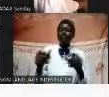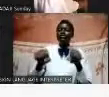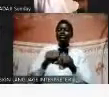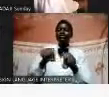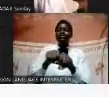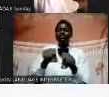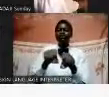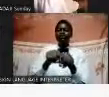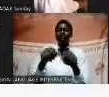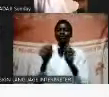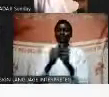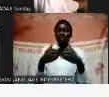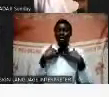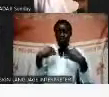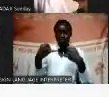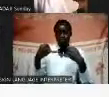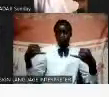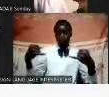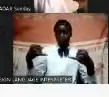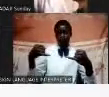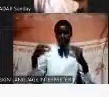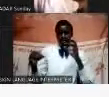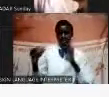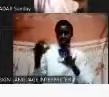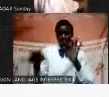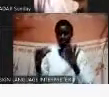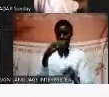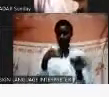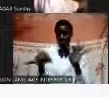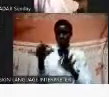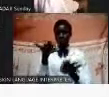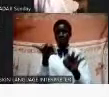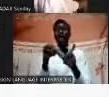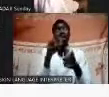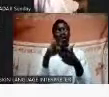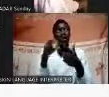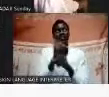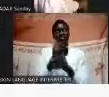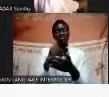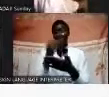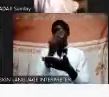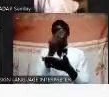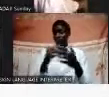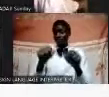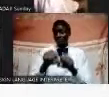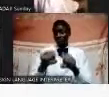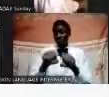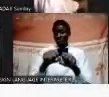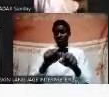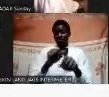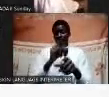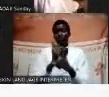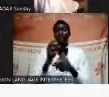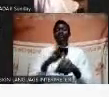sneakers that you just slip on your feet. So that might not be the